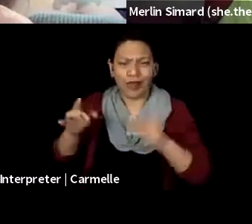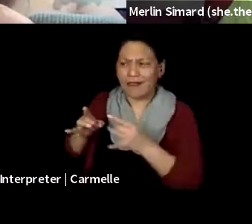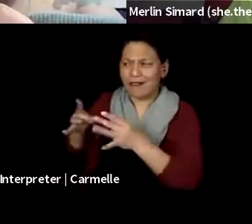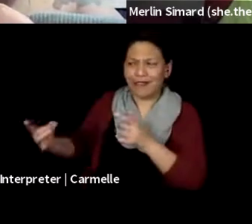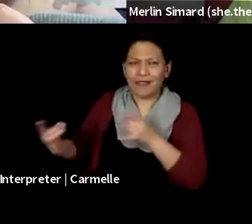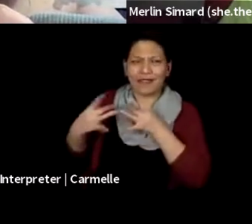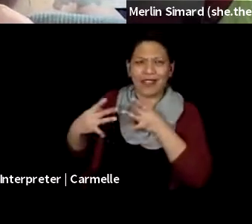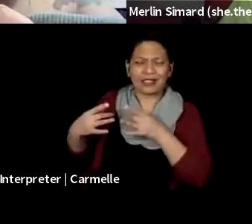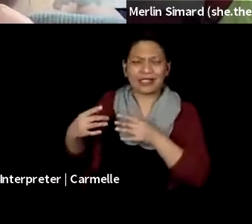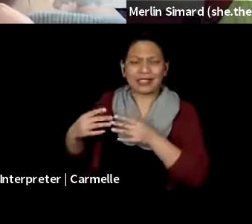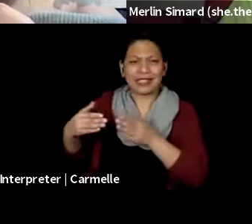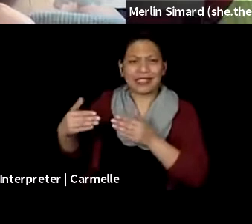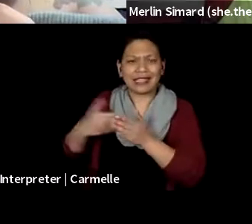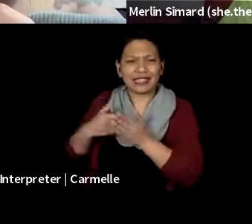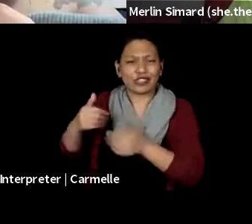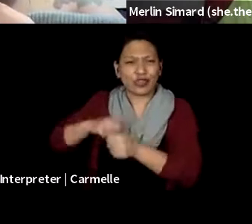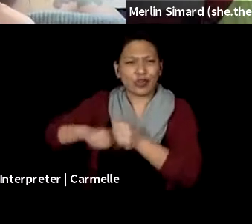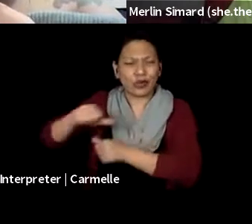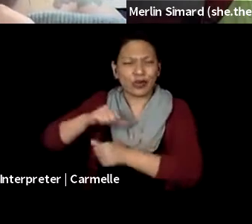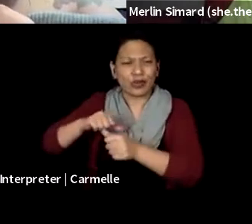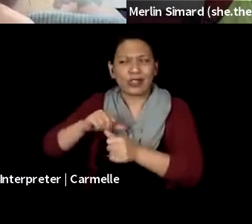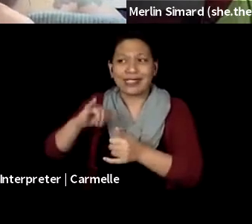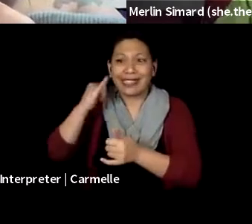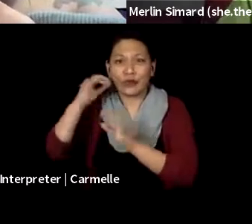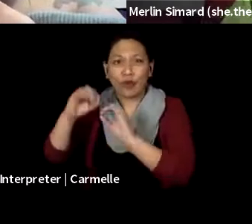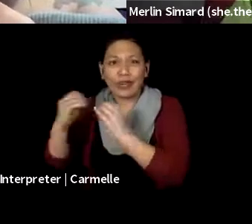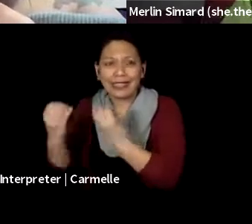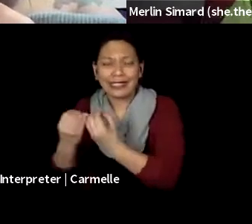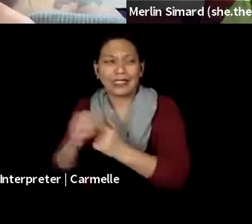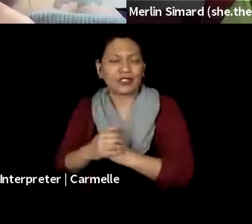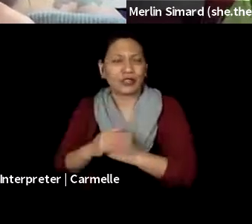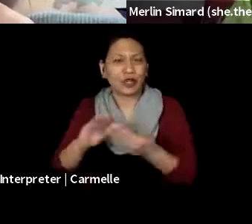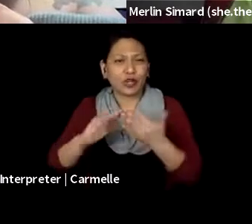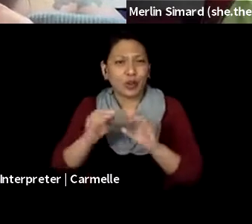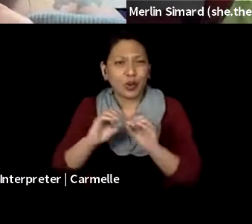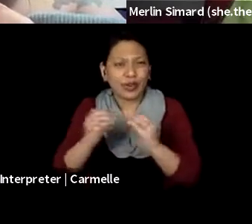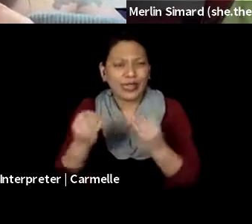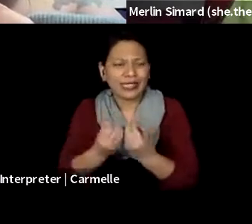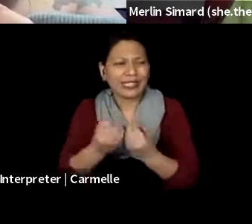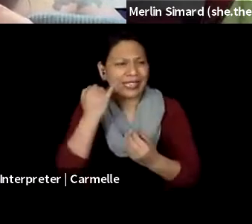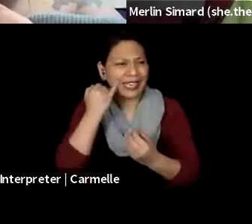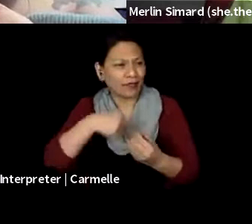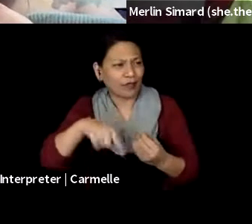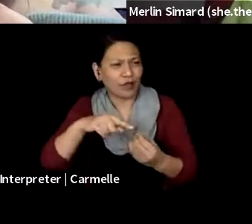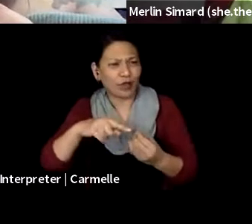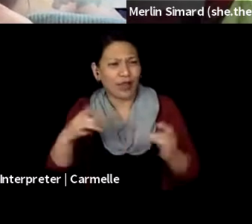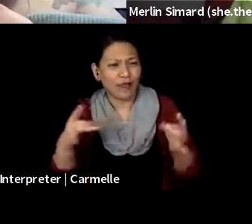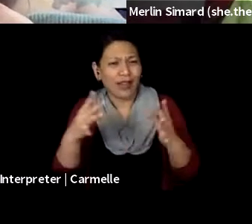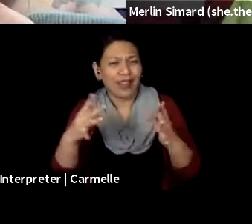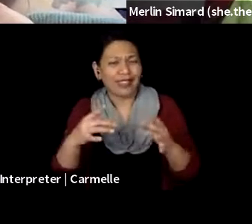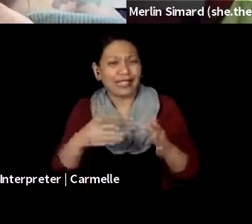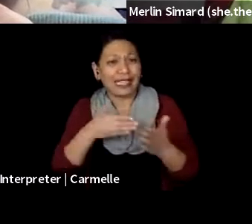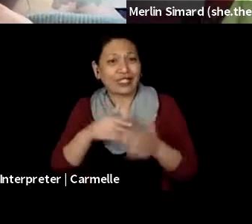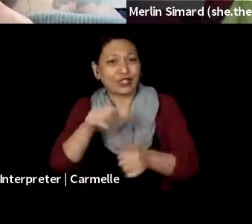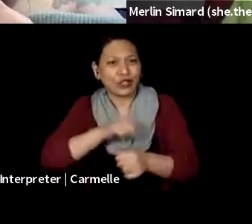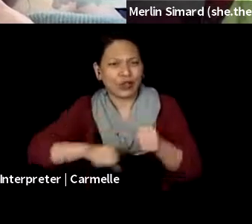relationships with different organizations and different community organizations, when that lateral violence can be so insidious to actually break down